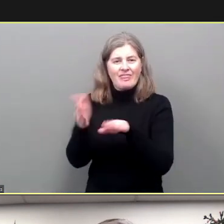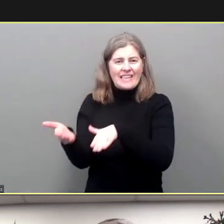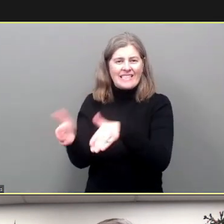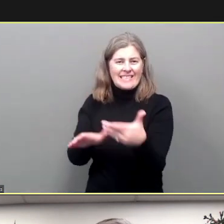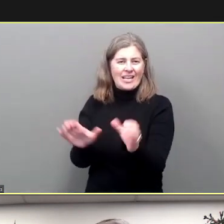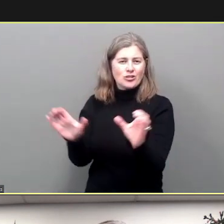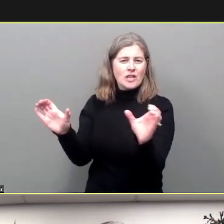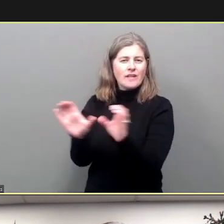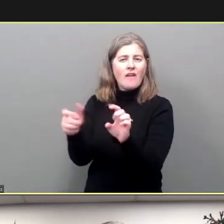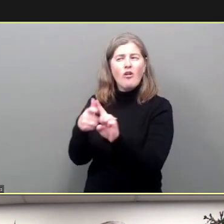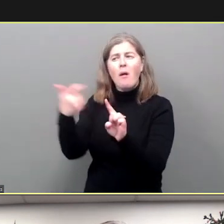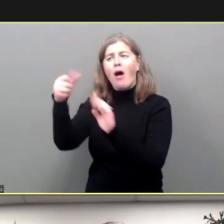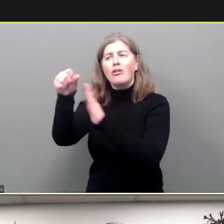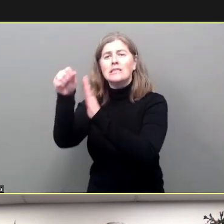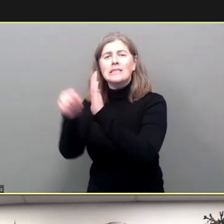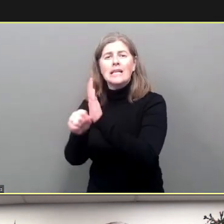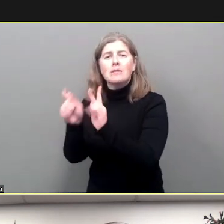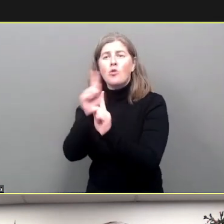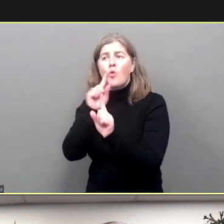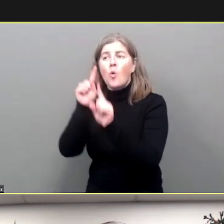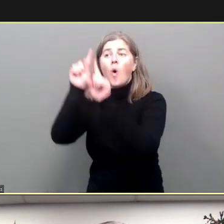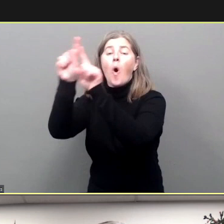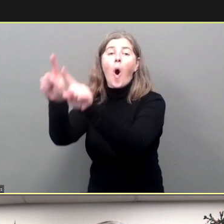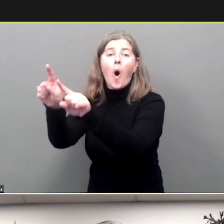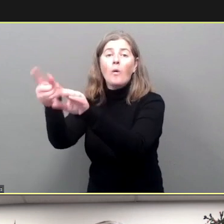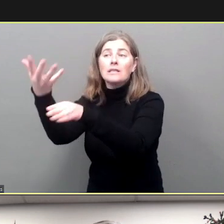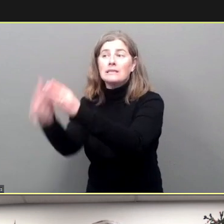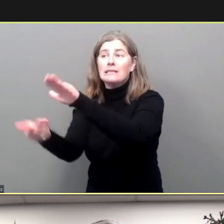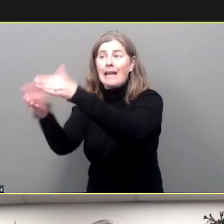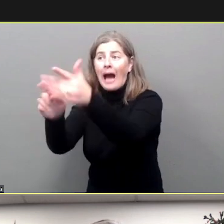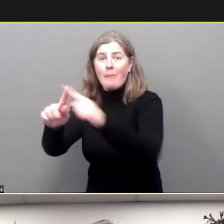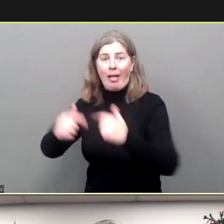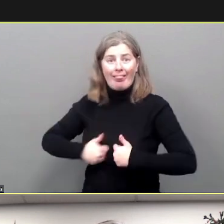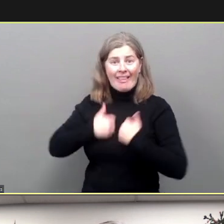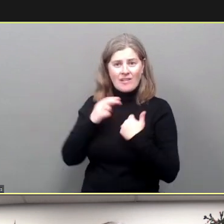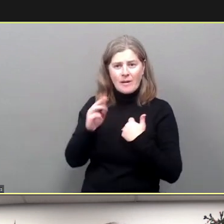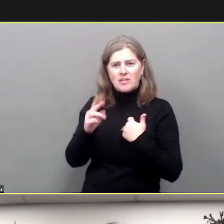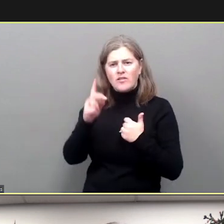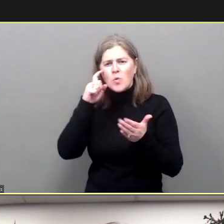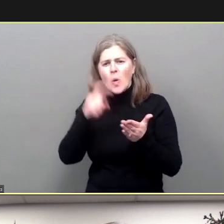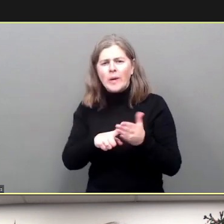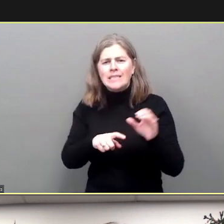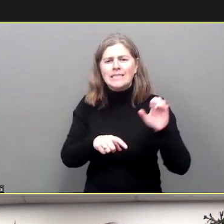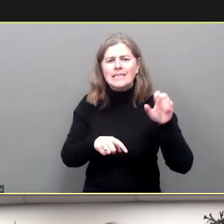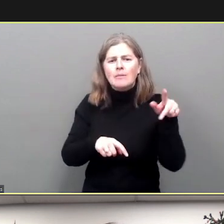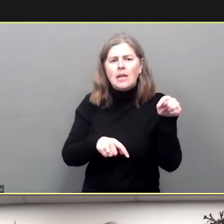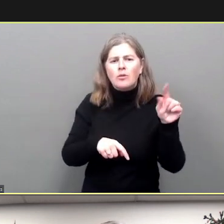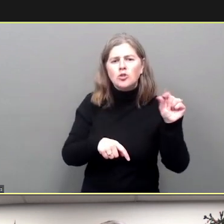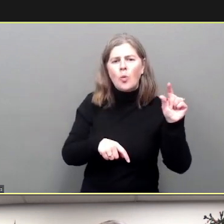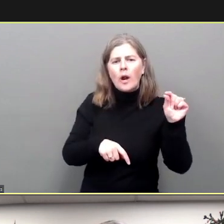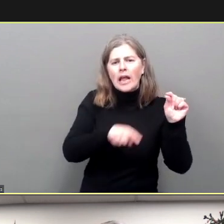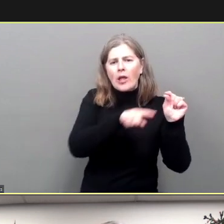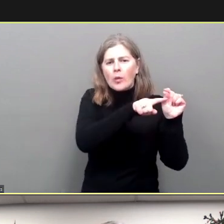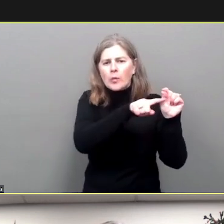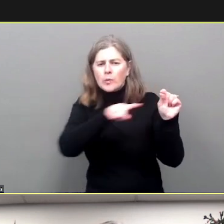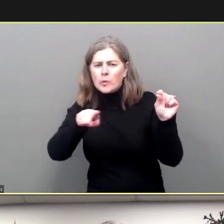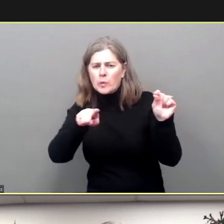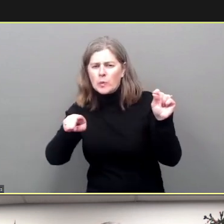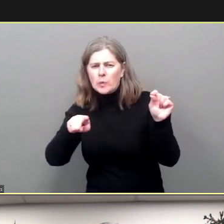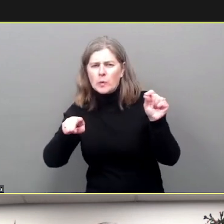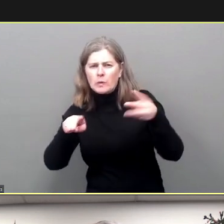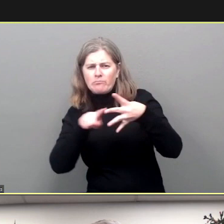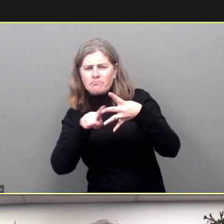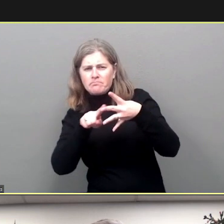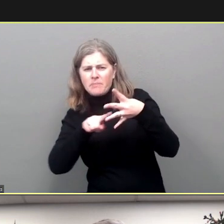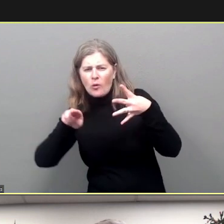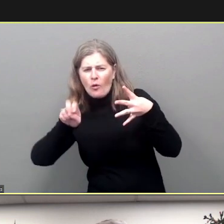other states. That plateau, Brianna, that you can point to between September 20th and maybe mid-November,